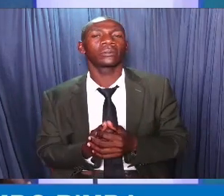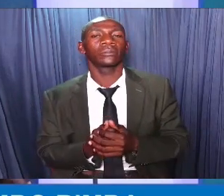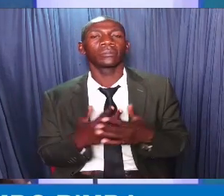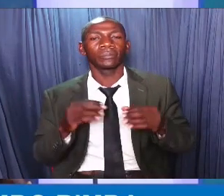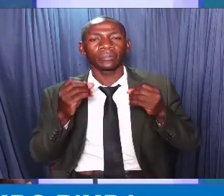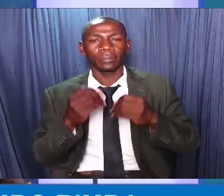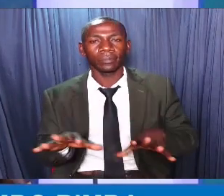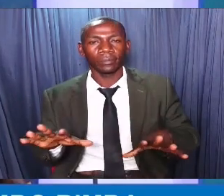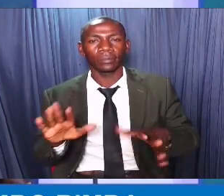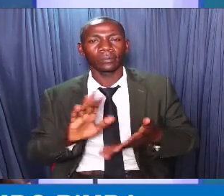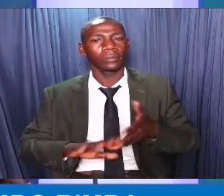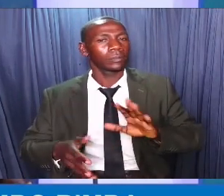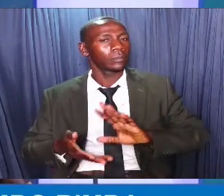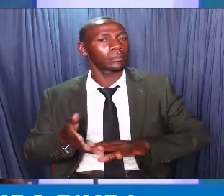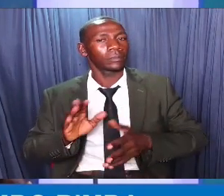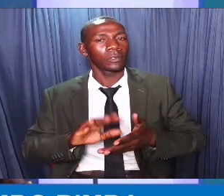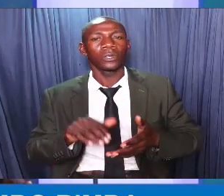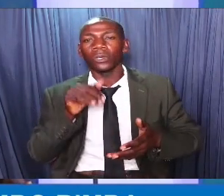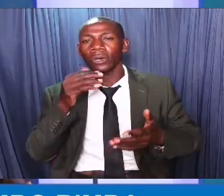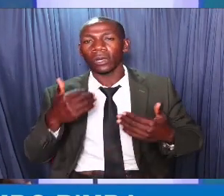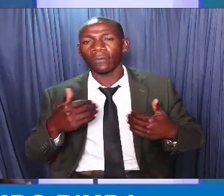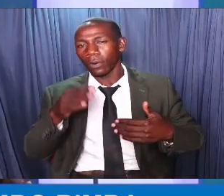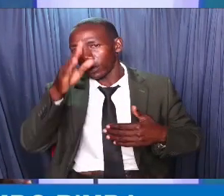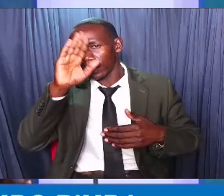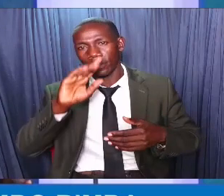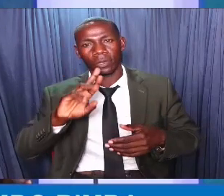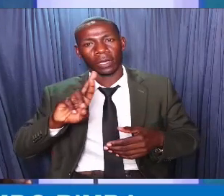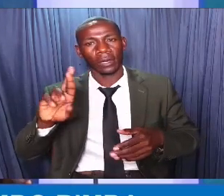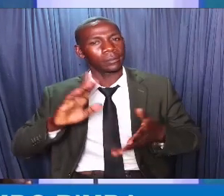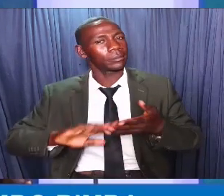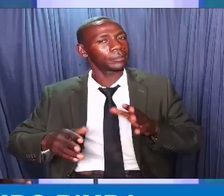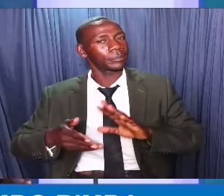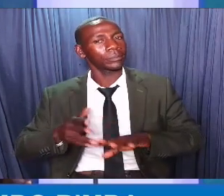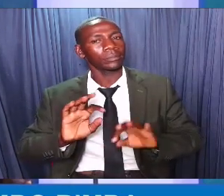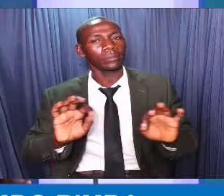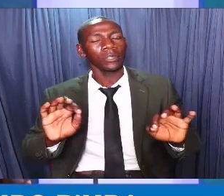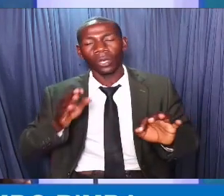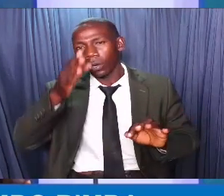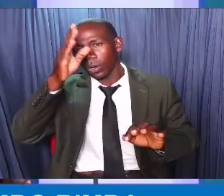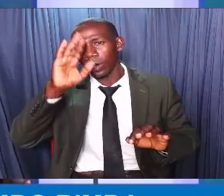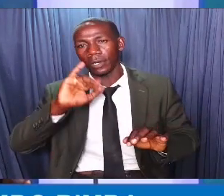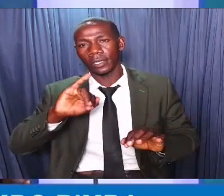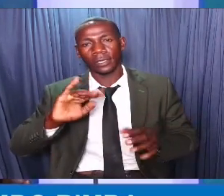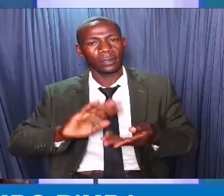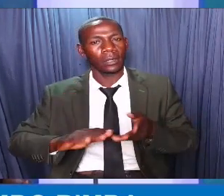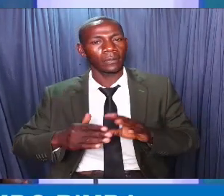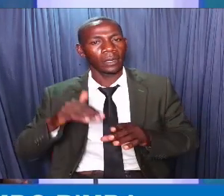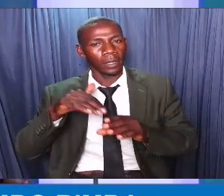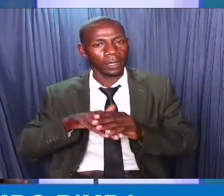body. Huna Mungu ndani. You don't have God in you. Huna Mungu ndani. You don't have God in you.